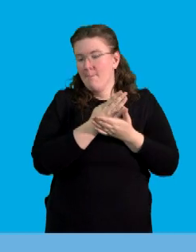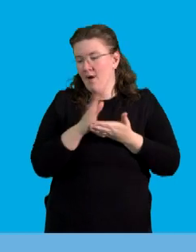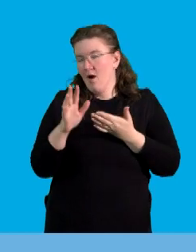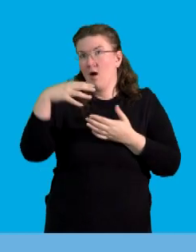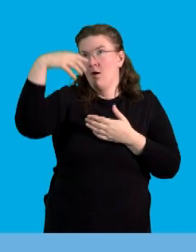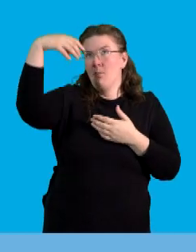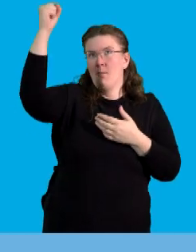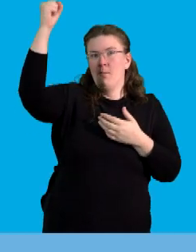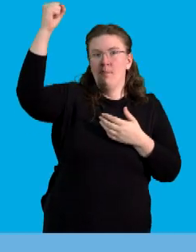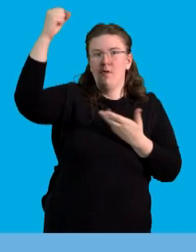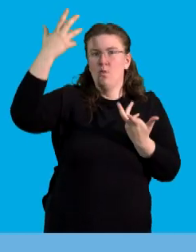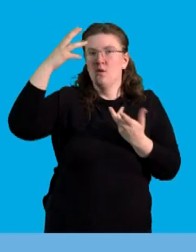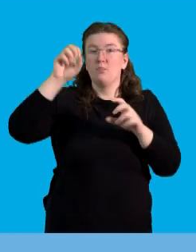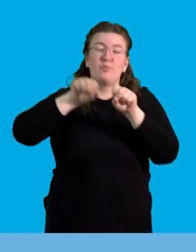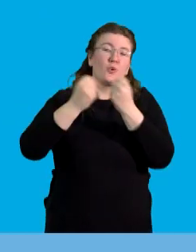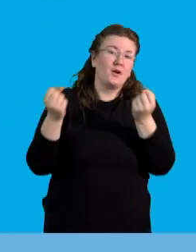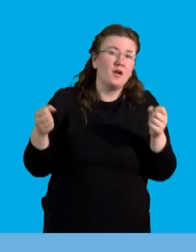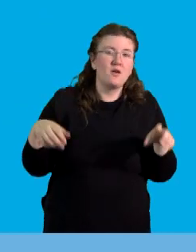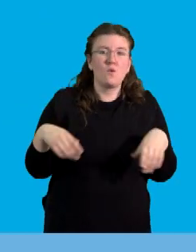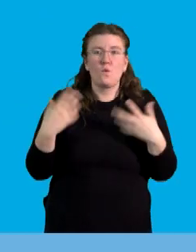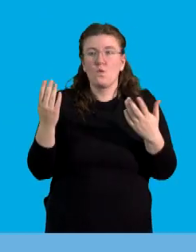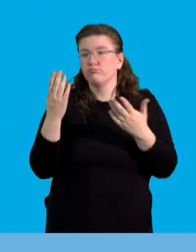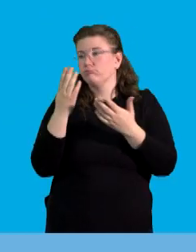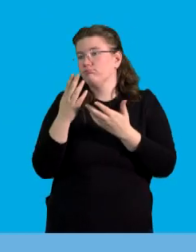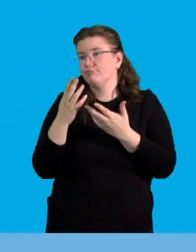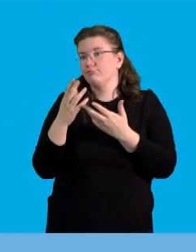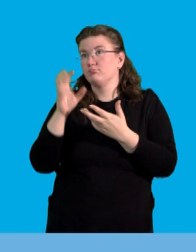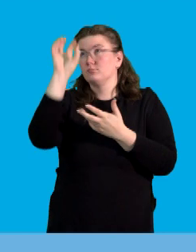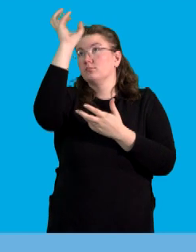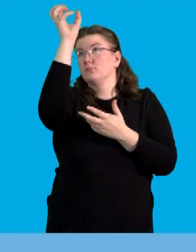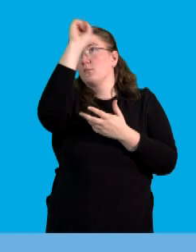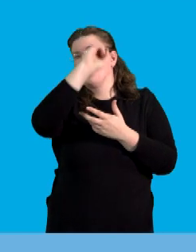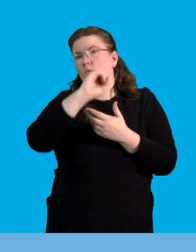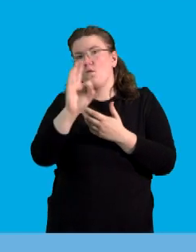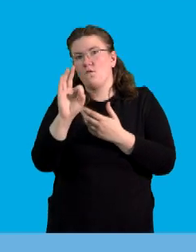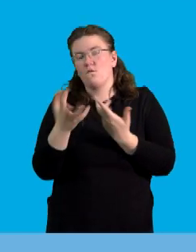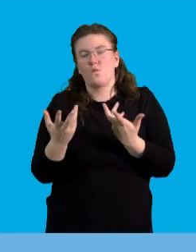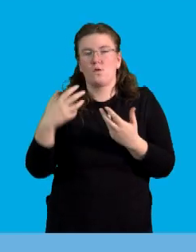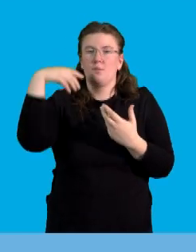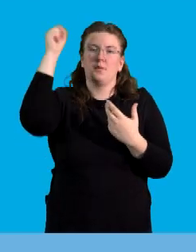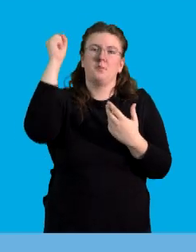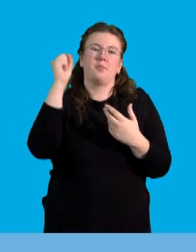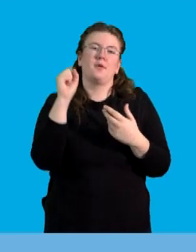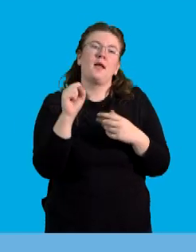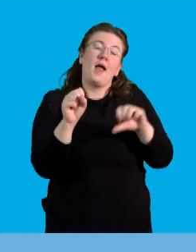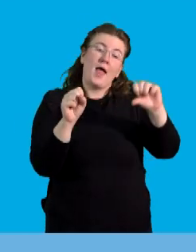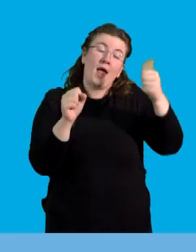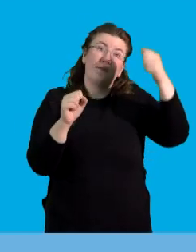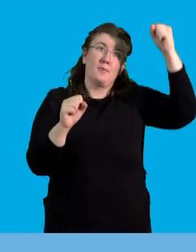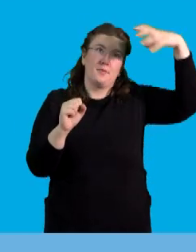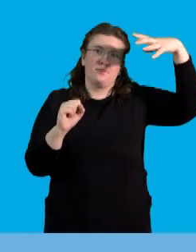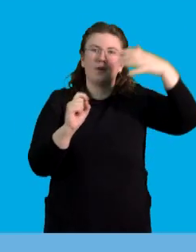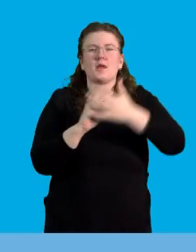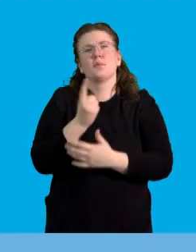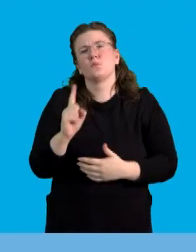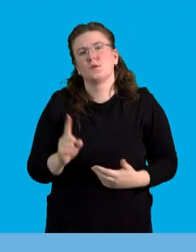if this resistor it is blown or it goes out? What's going to happen to this other light bulb that we have in